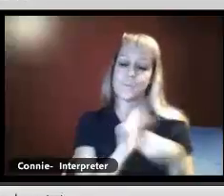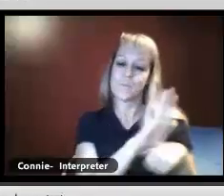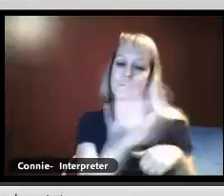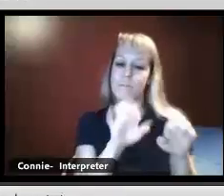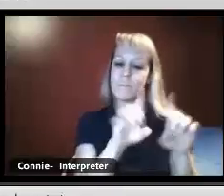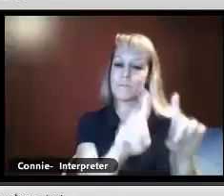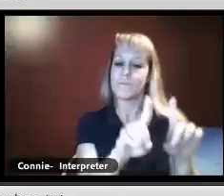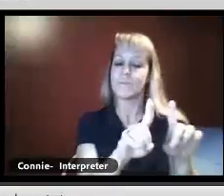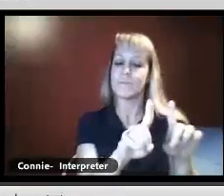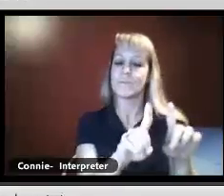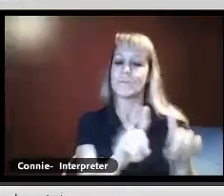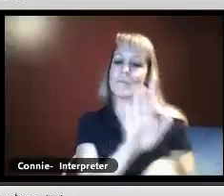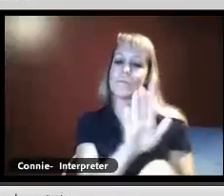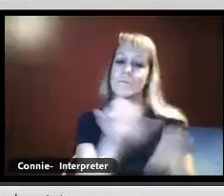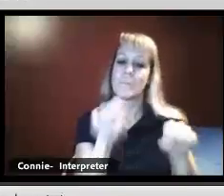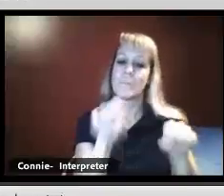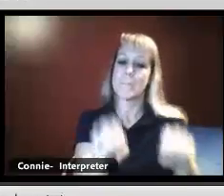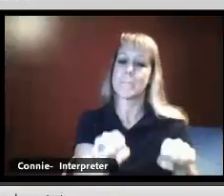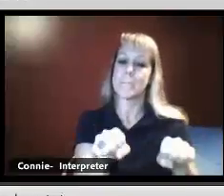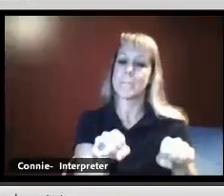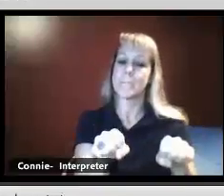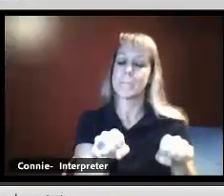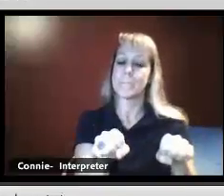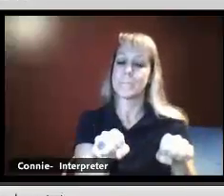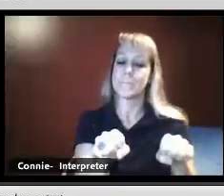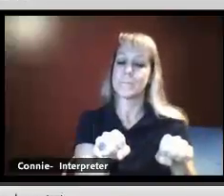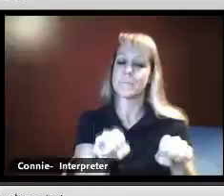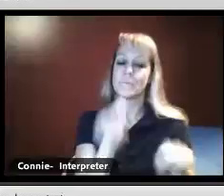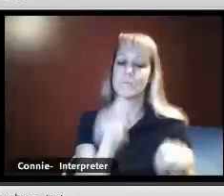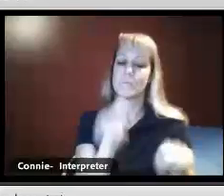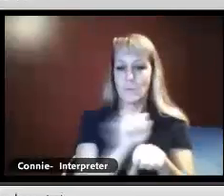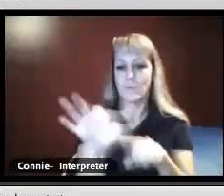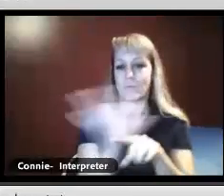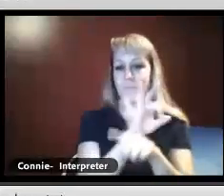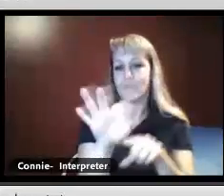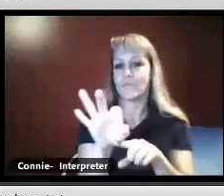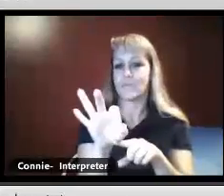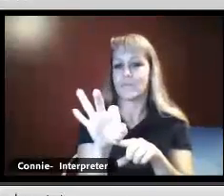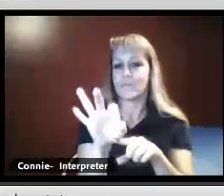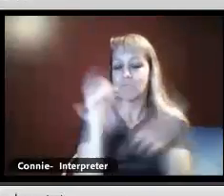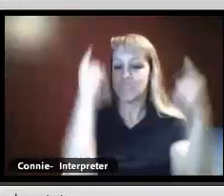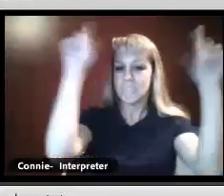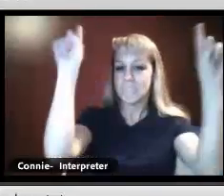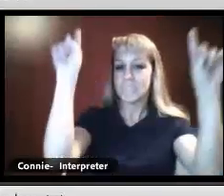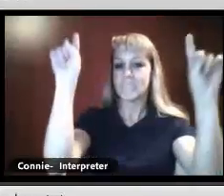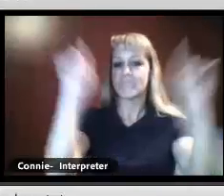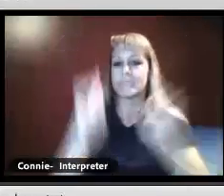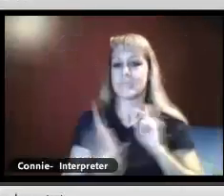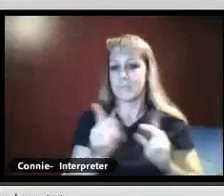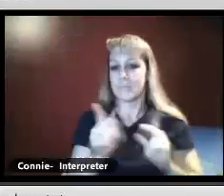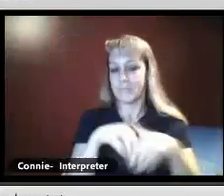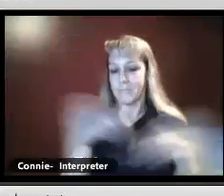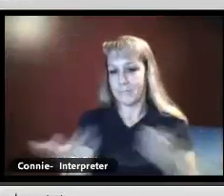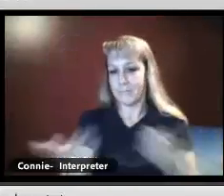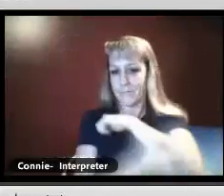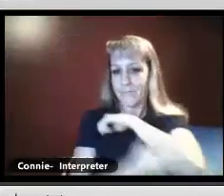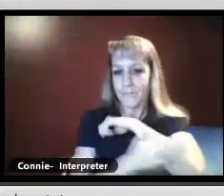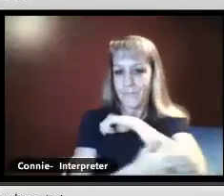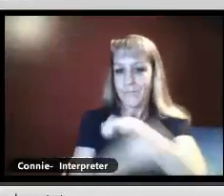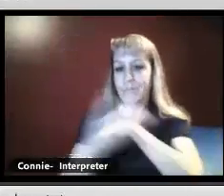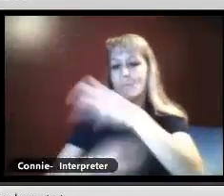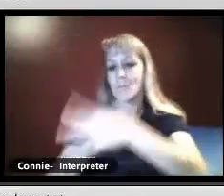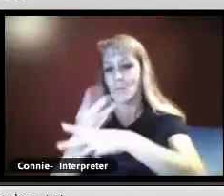education and their own ability to function as productive citizens in our country and in the world, but